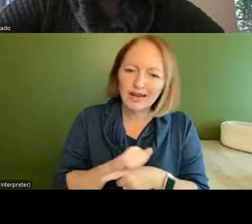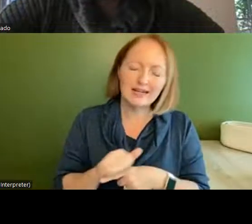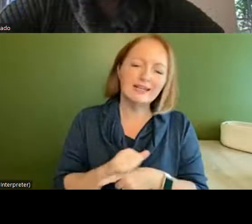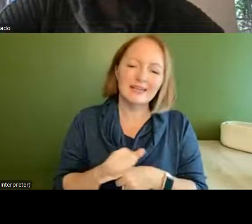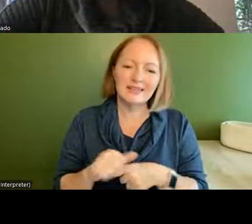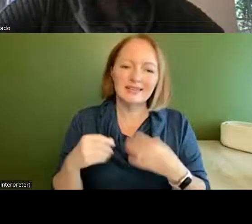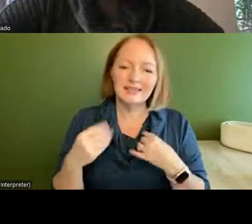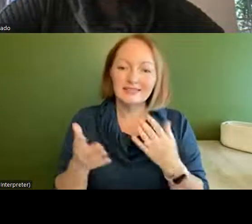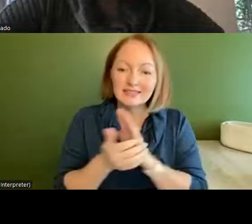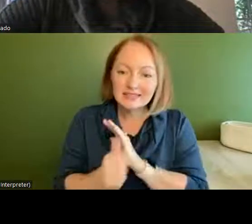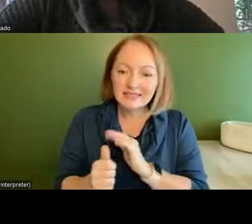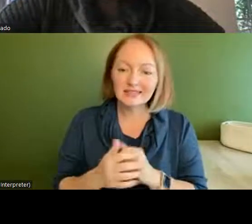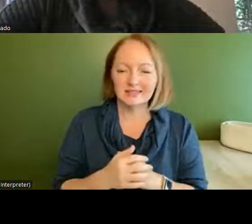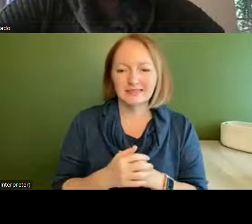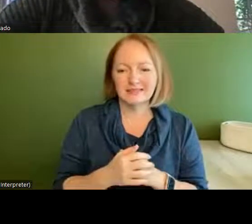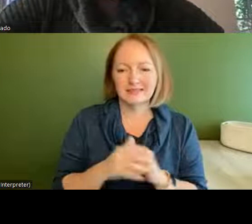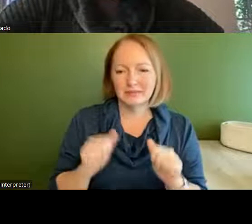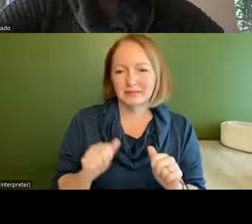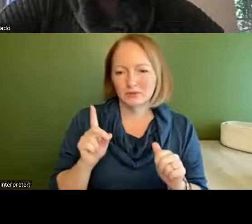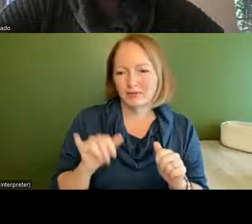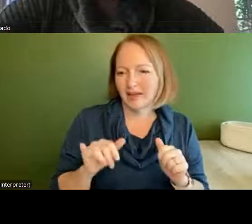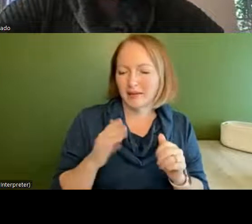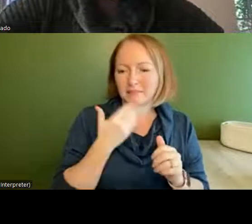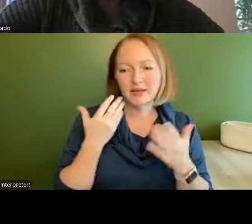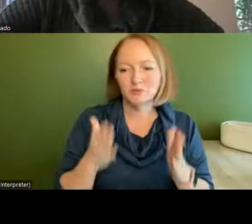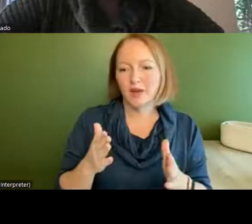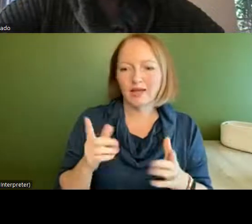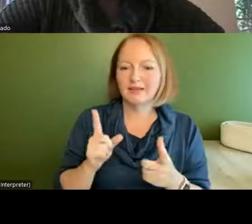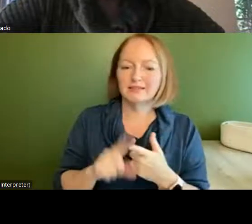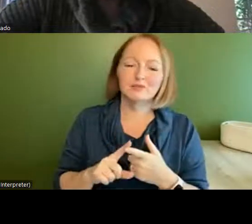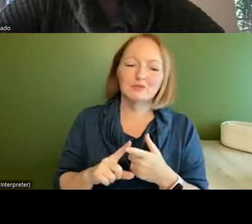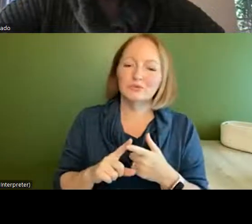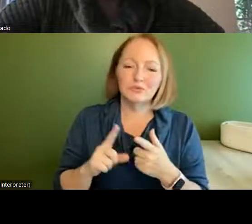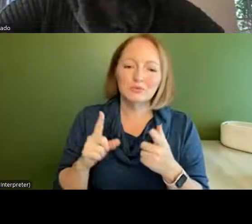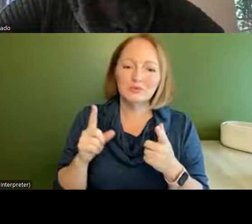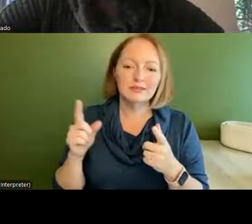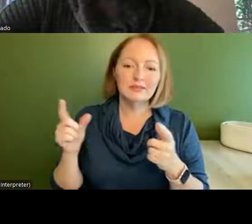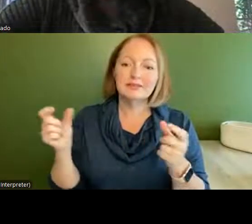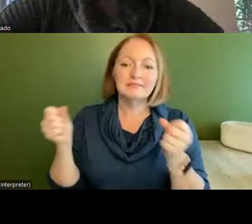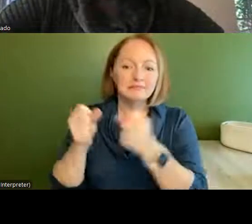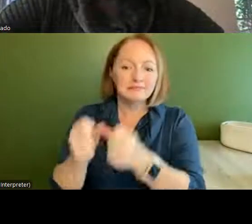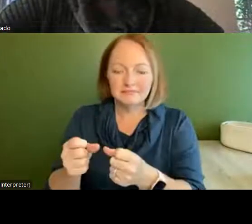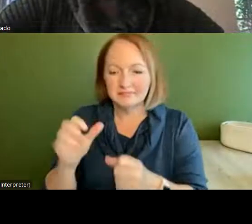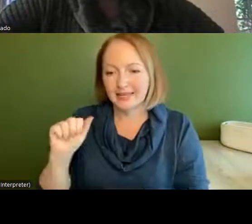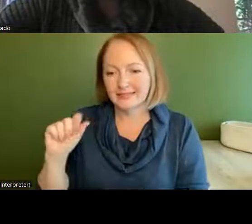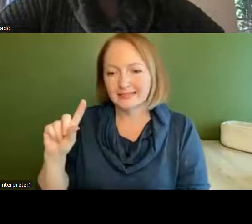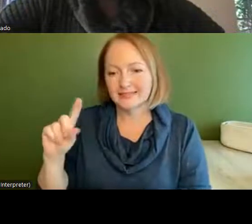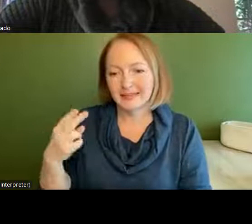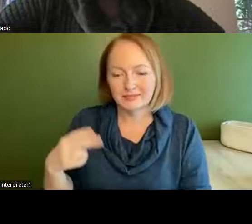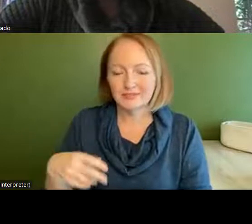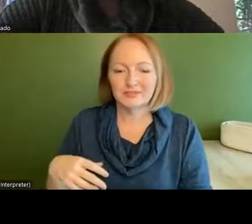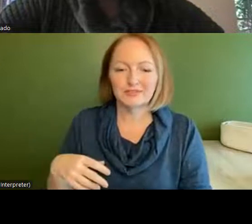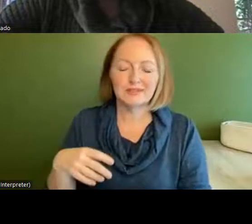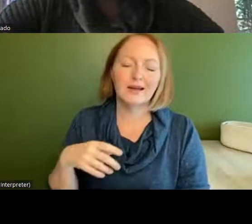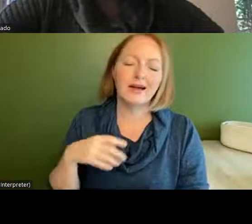the skills to be able to do that. And the best way to do that is to throw them, into an ADH, an adult